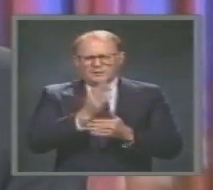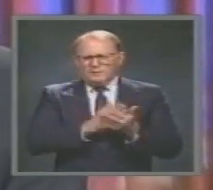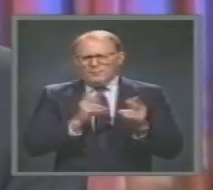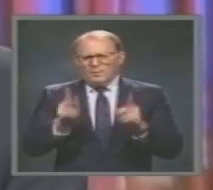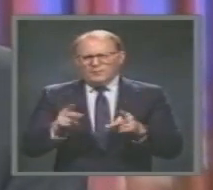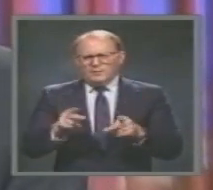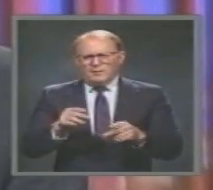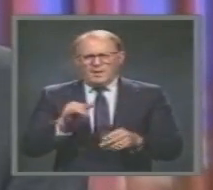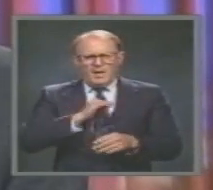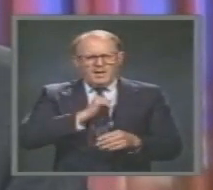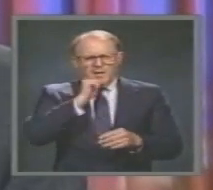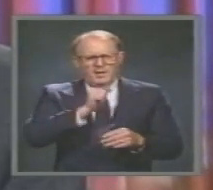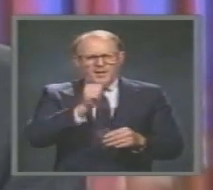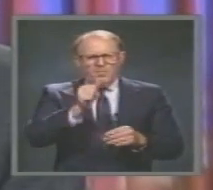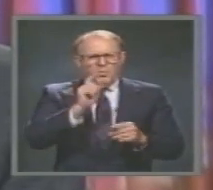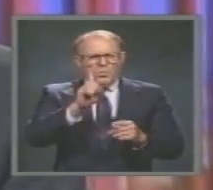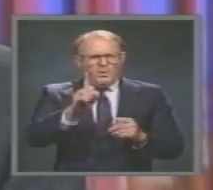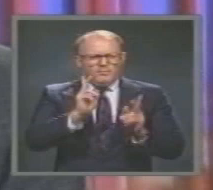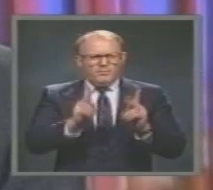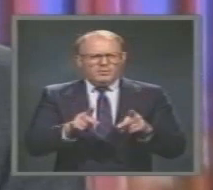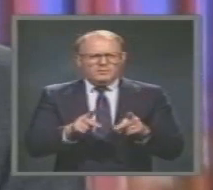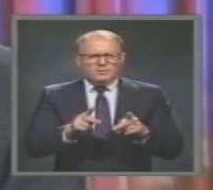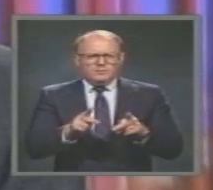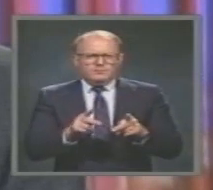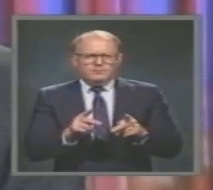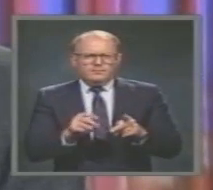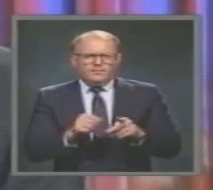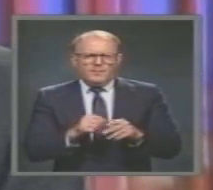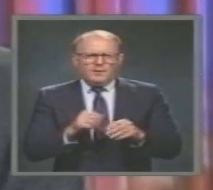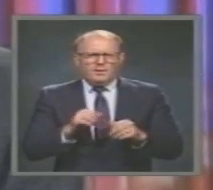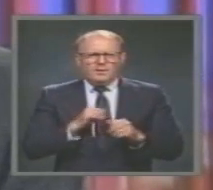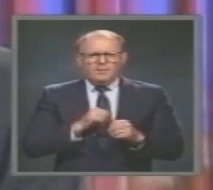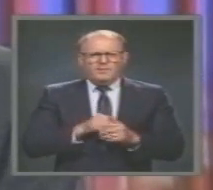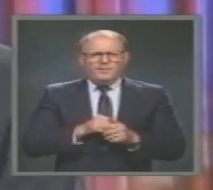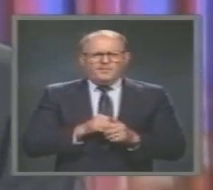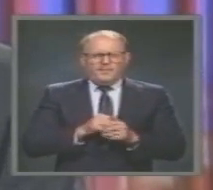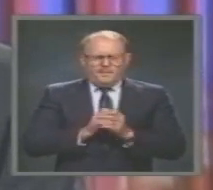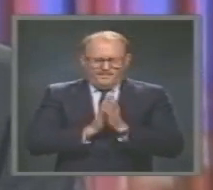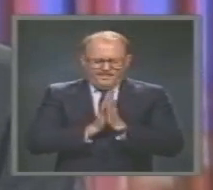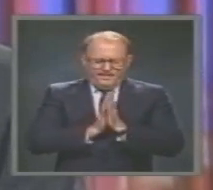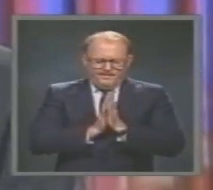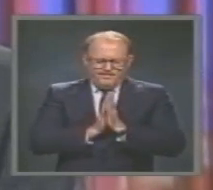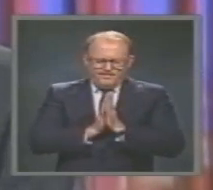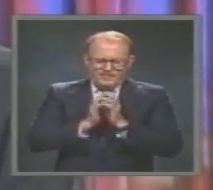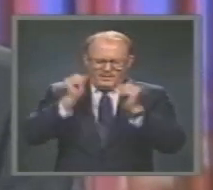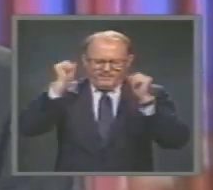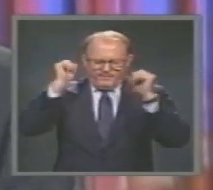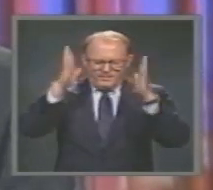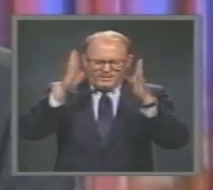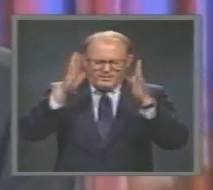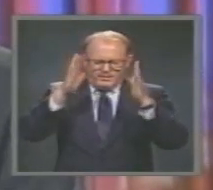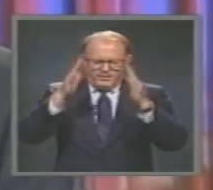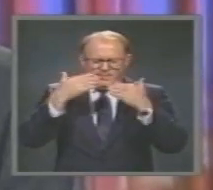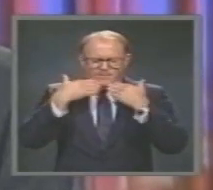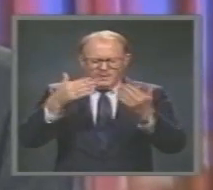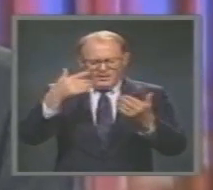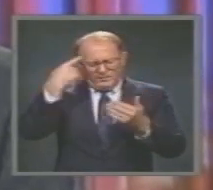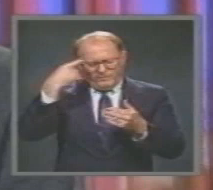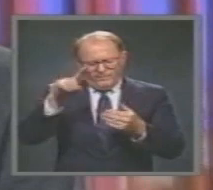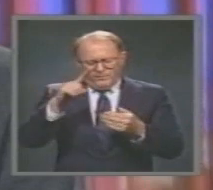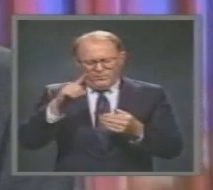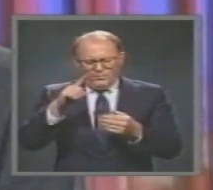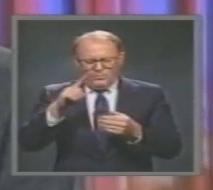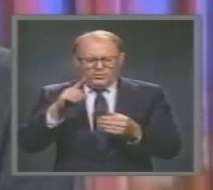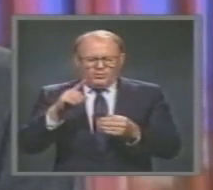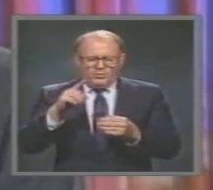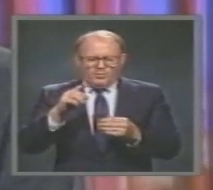ordinary citizen. I'll be back in a moment with my answer. Father, we thank you for the dignity of being